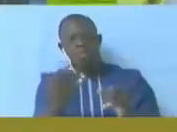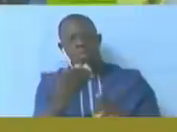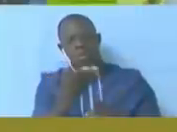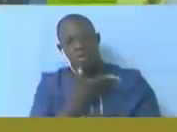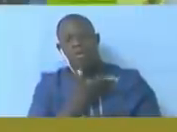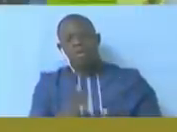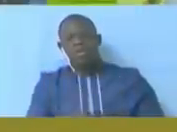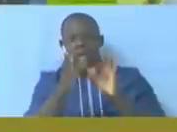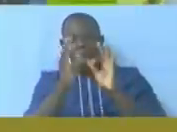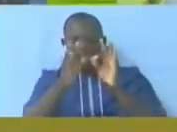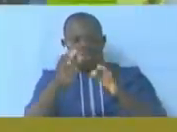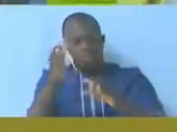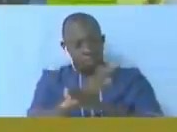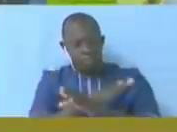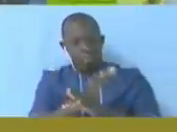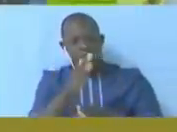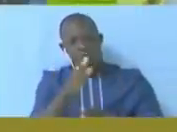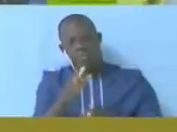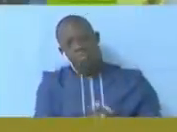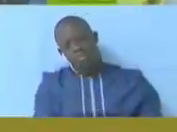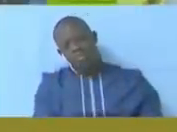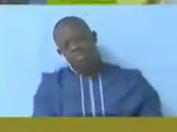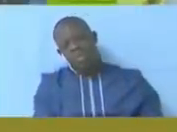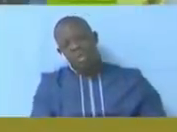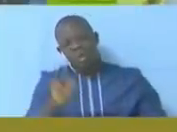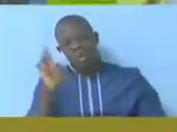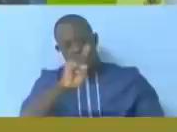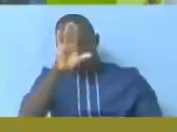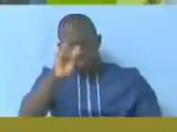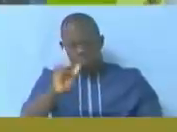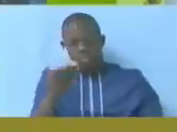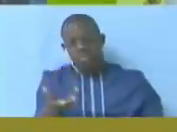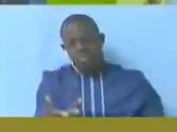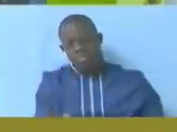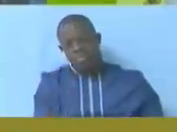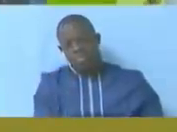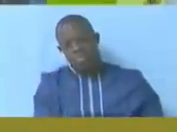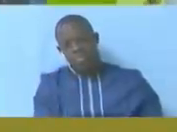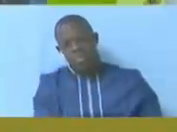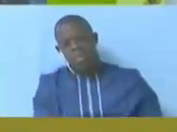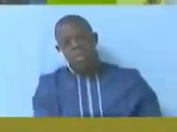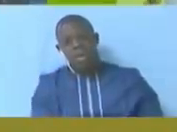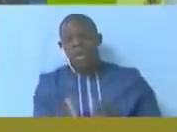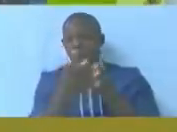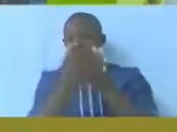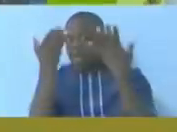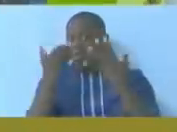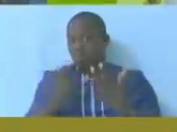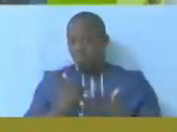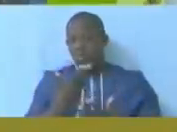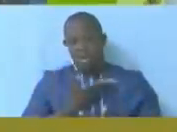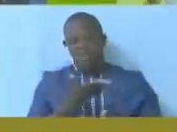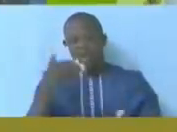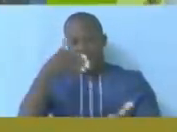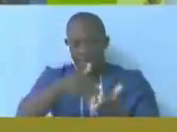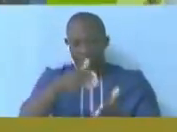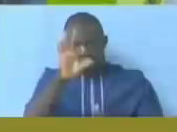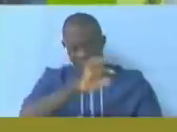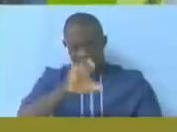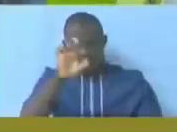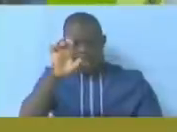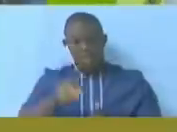And they have explained what they did. Although many also came here,